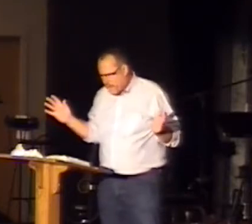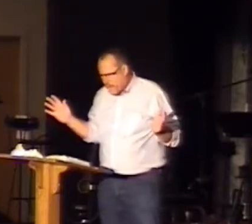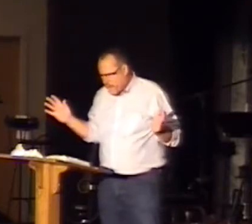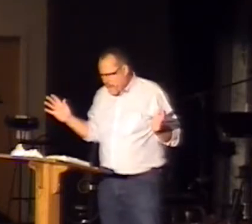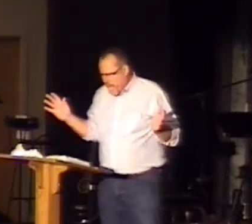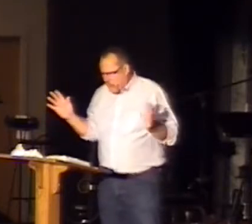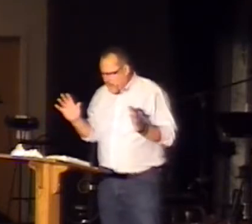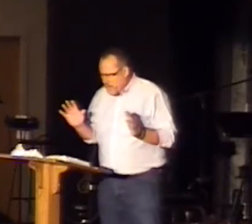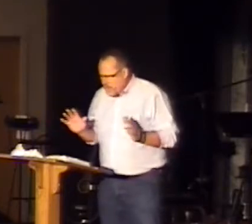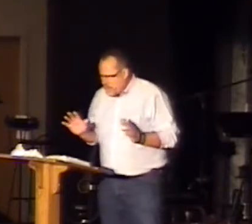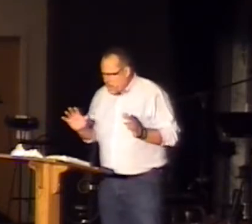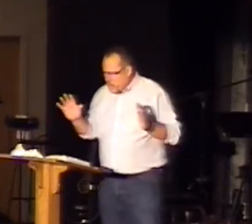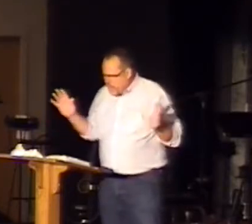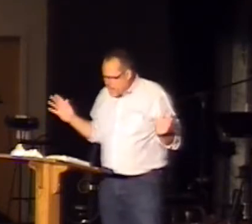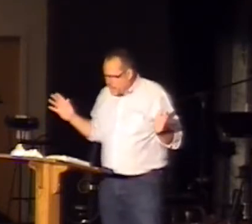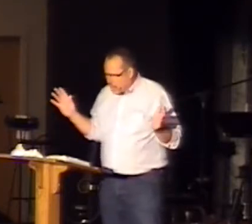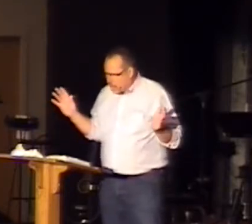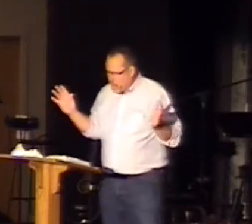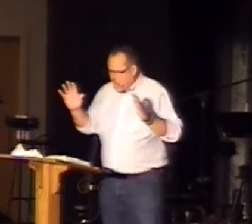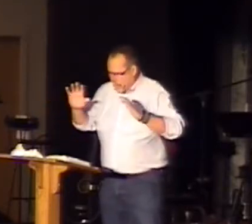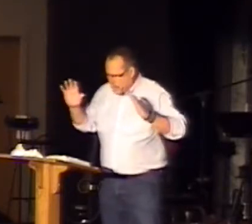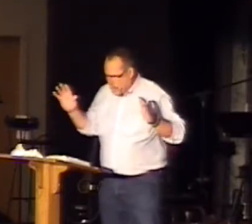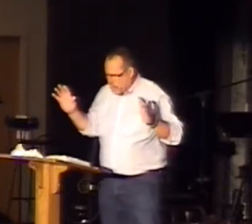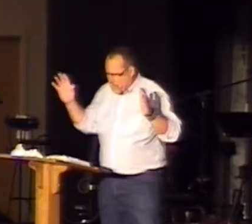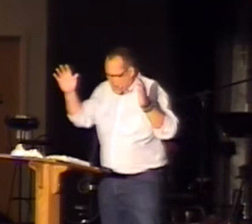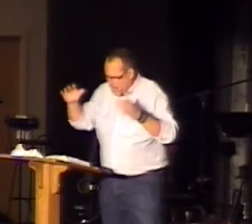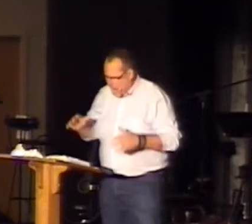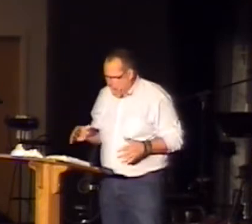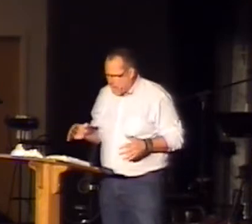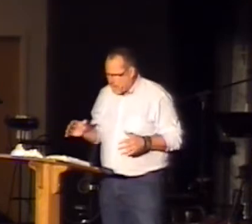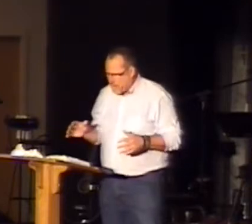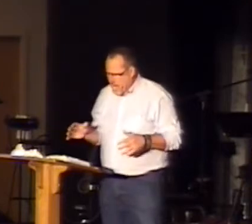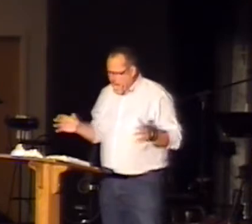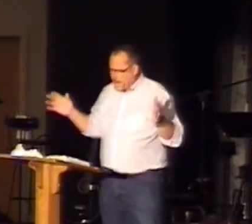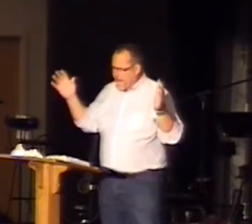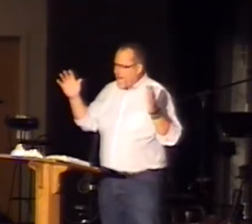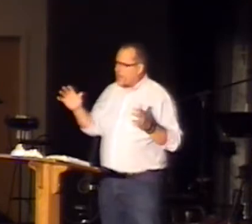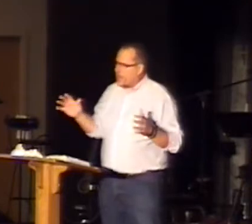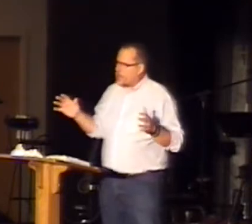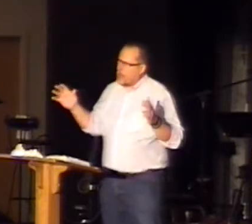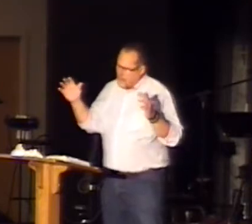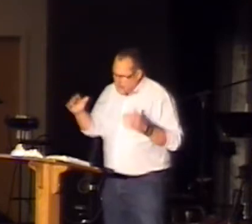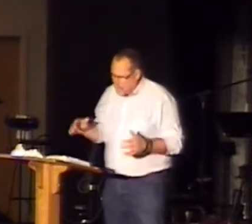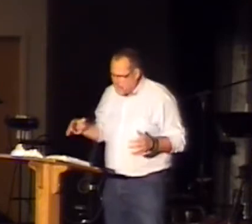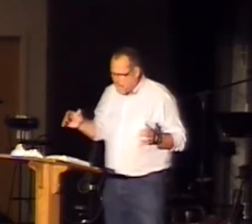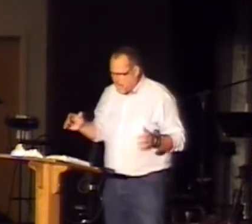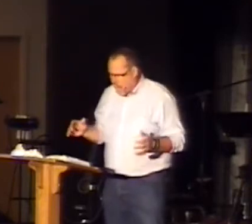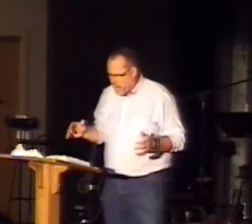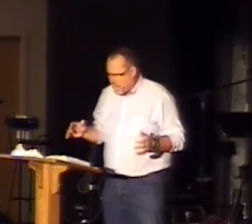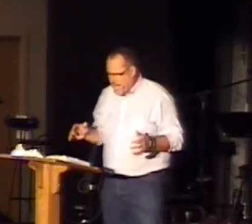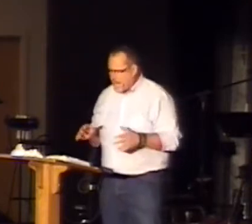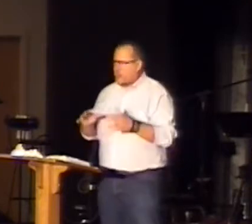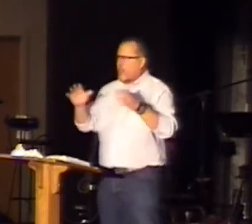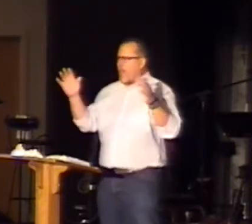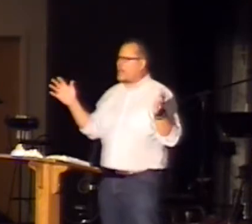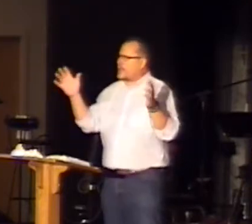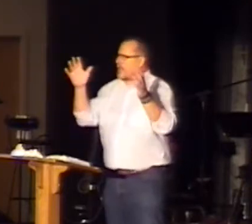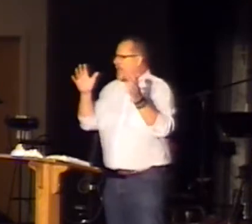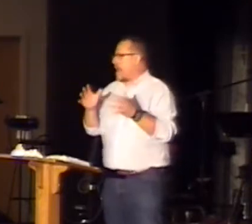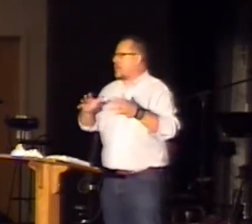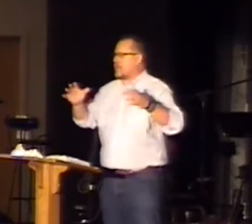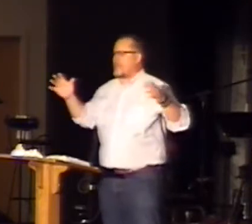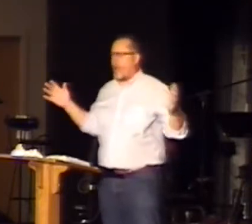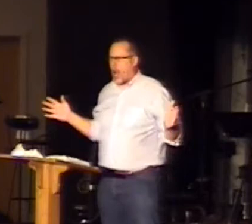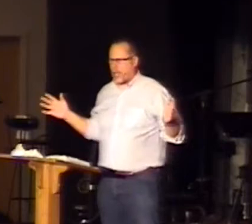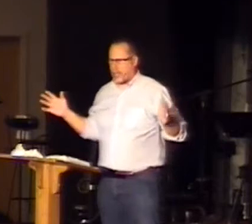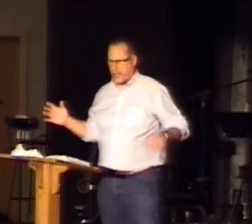Japheth. It wasn't just those people who were preserved on the ark and the animals who were preserved on the ark. Guess what else that